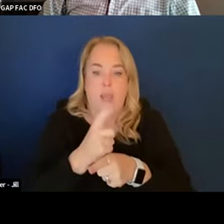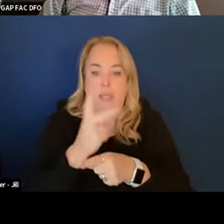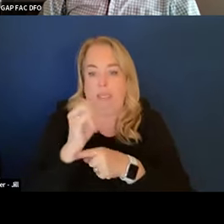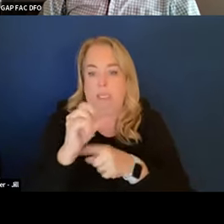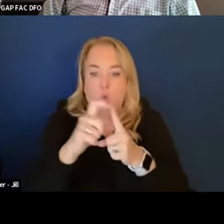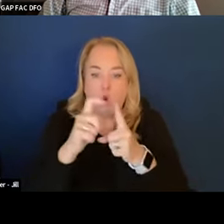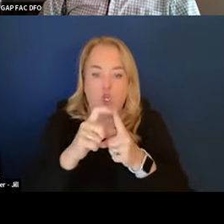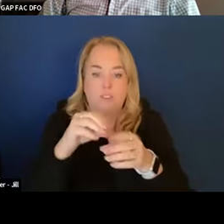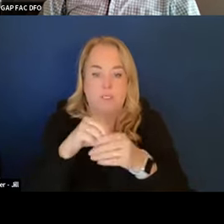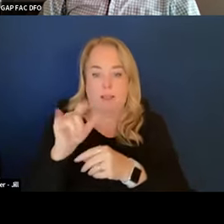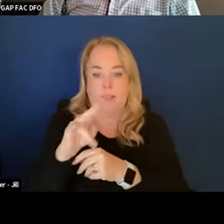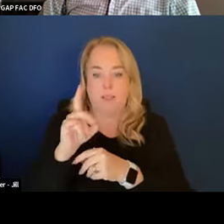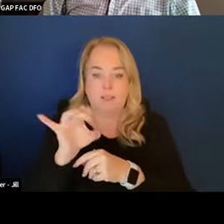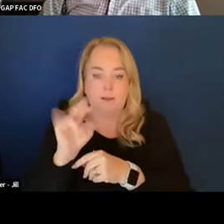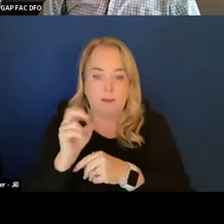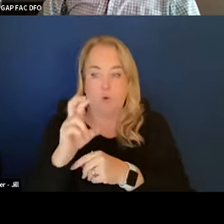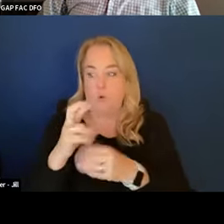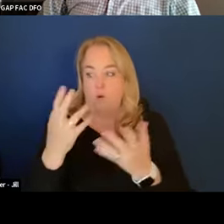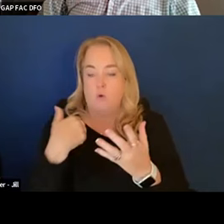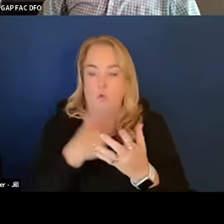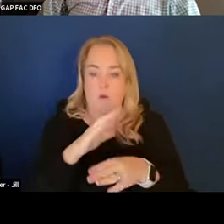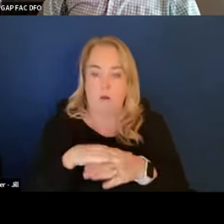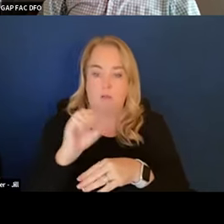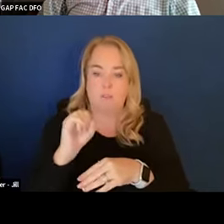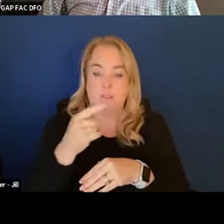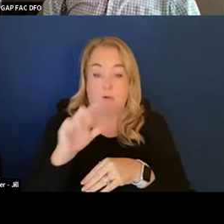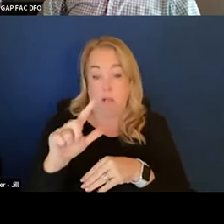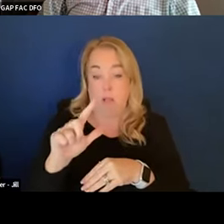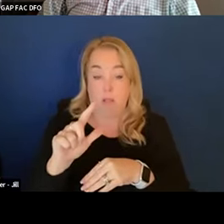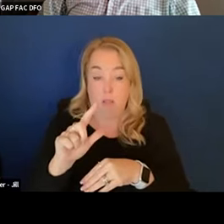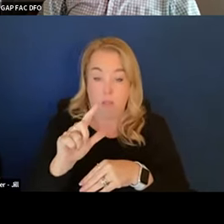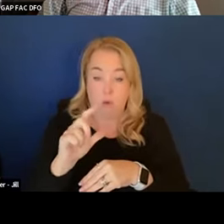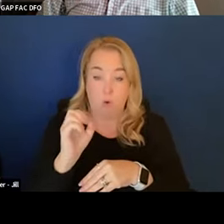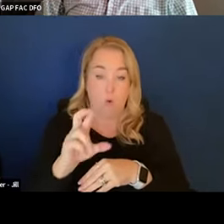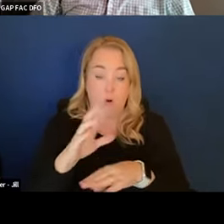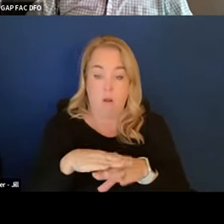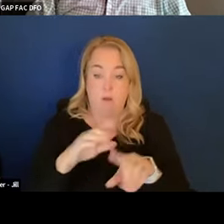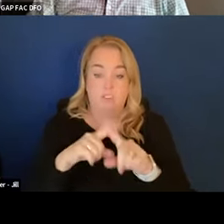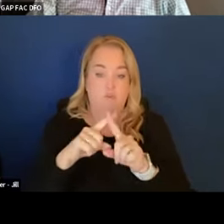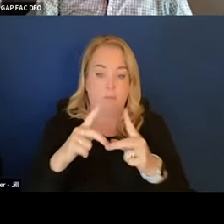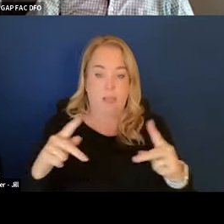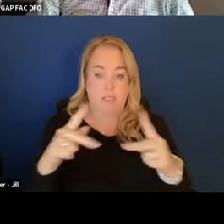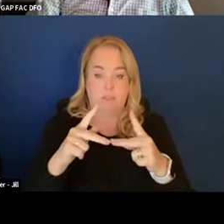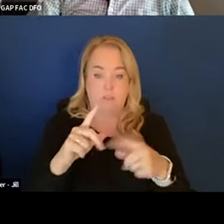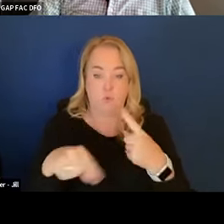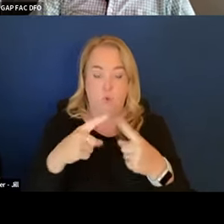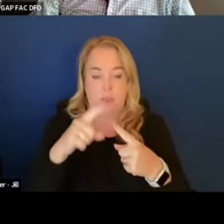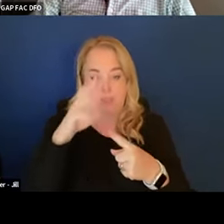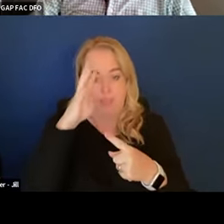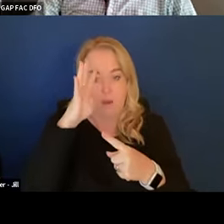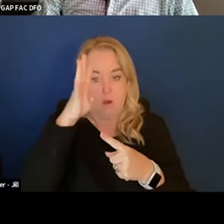our LinkedIn profile, or, we're on Signal, which, or are on different places where these